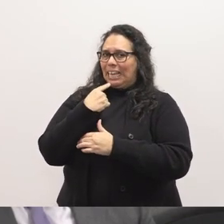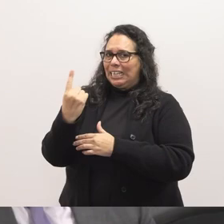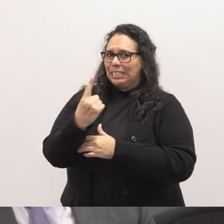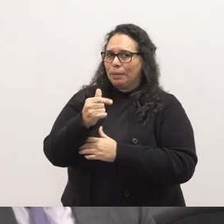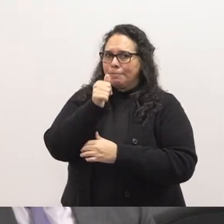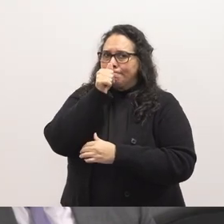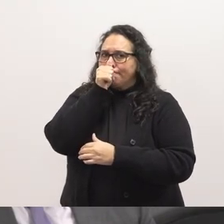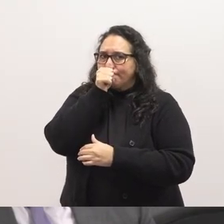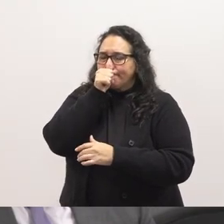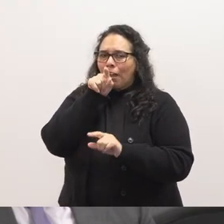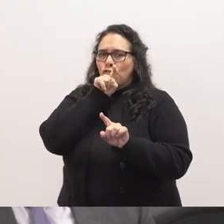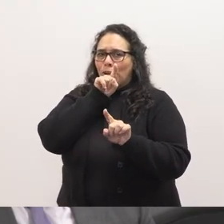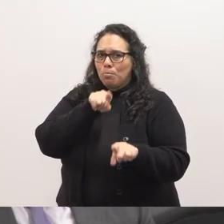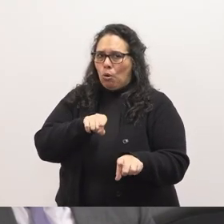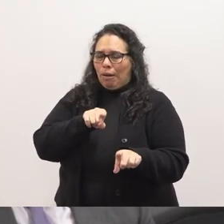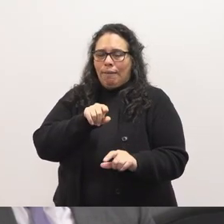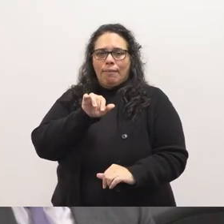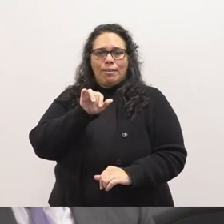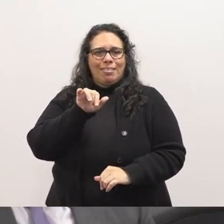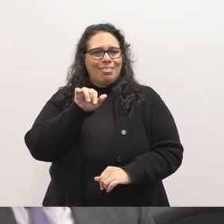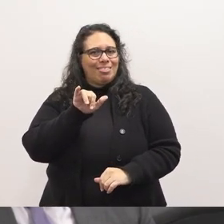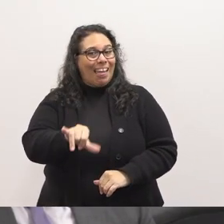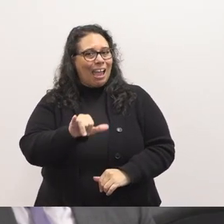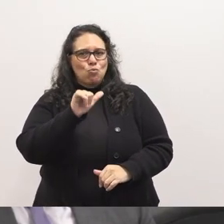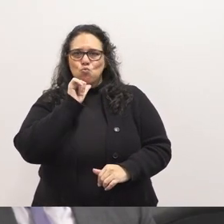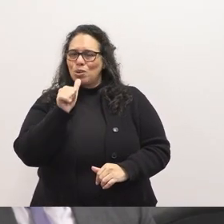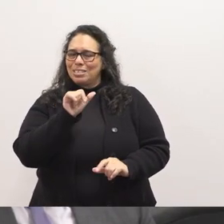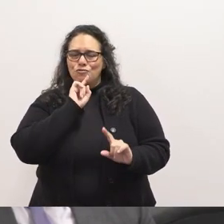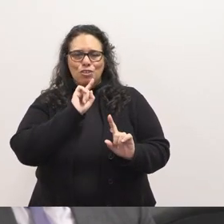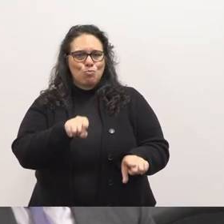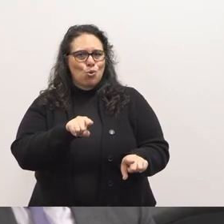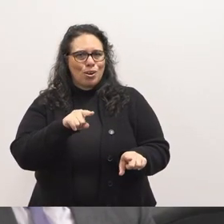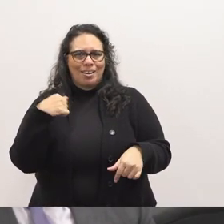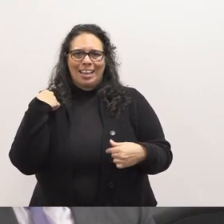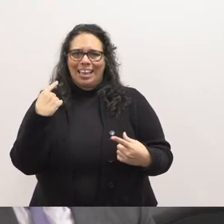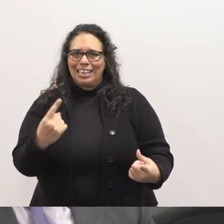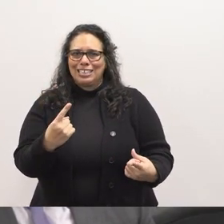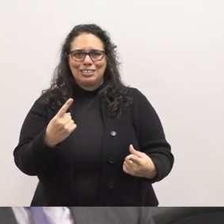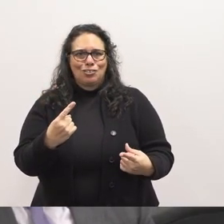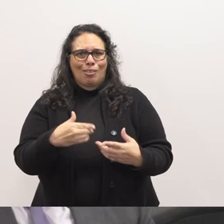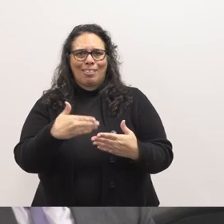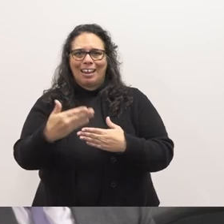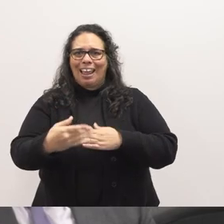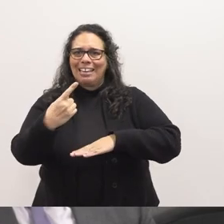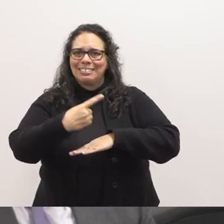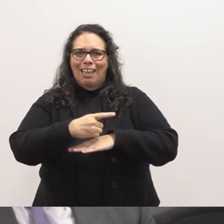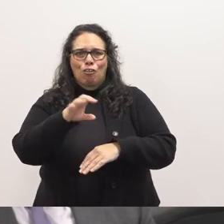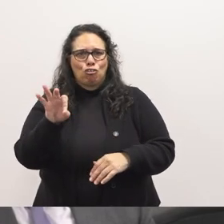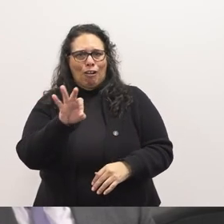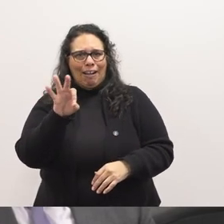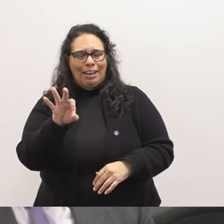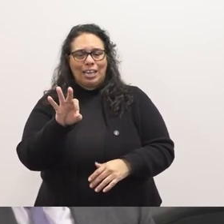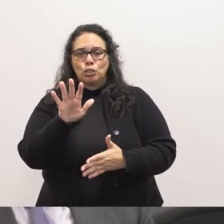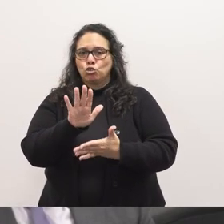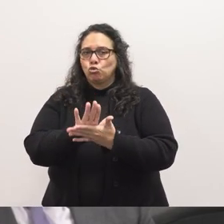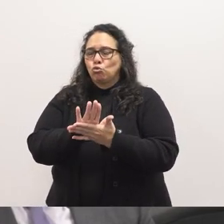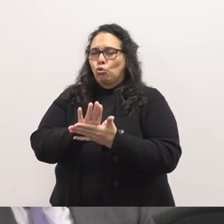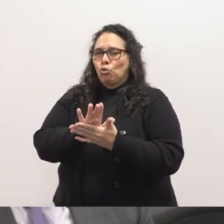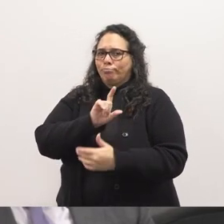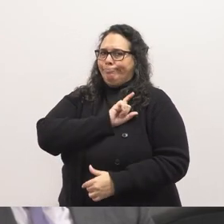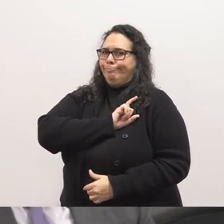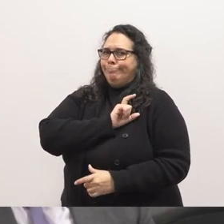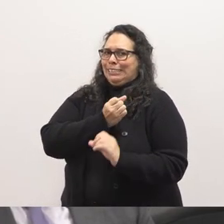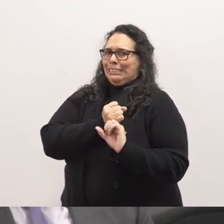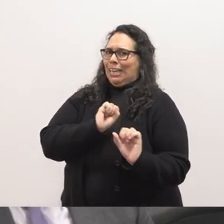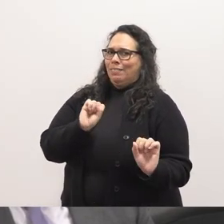reporting. This incident wasn't reported to the school admin until Friday, the following day. School safety was also not called until